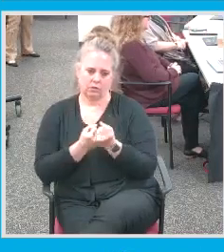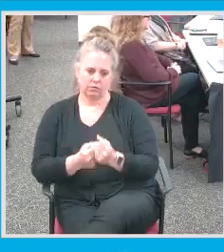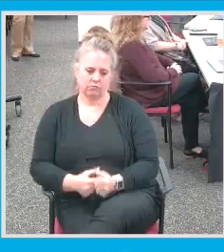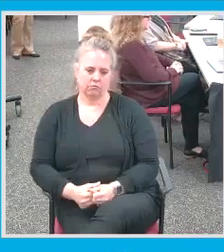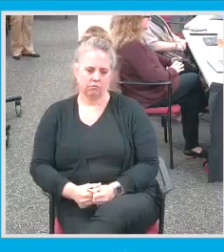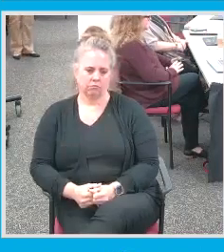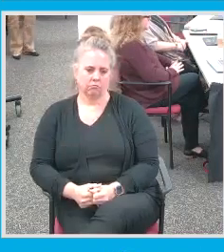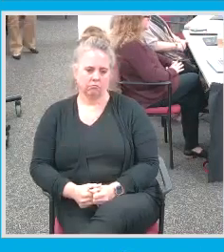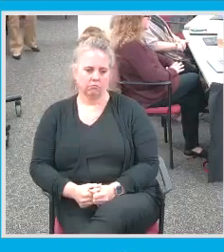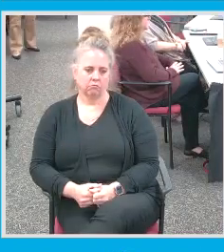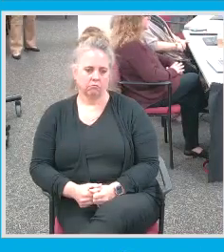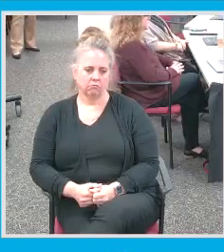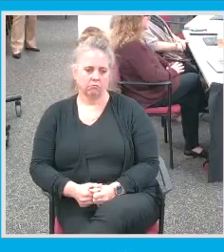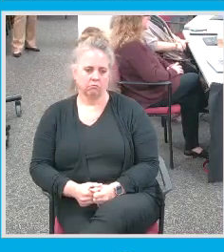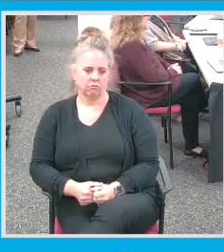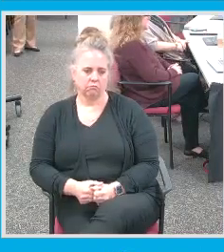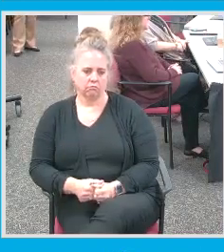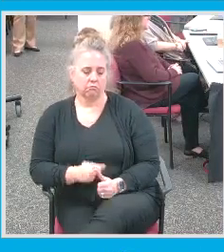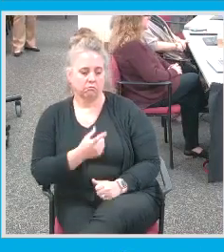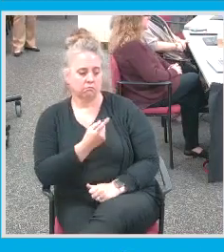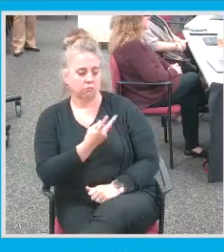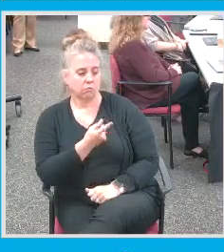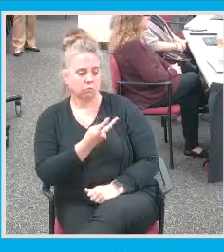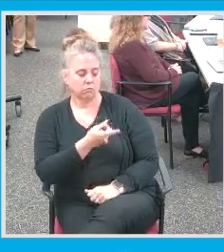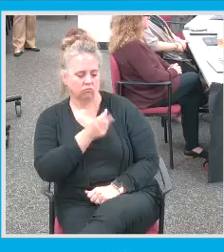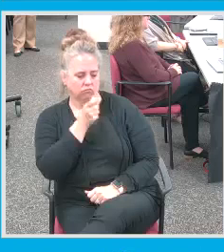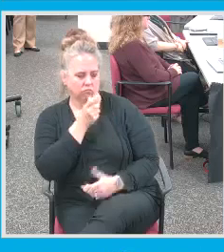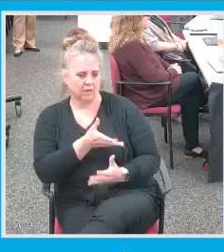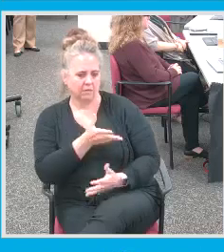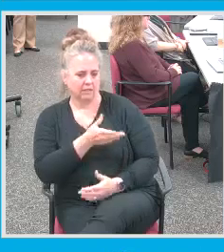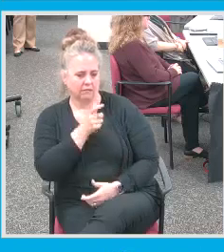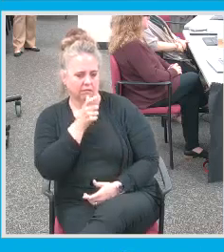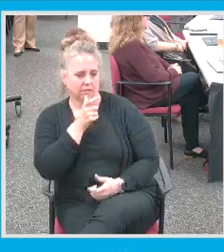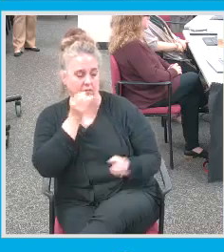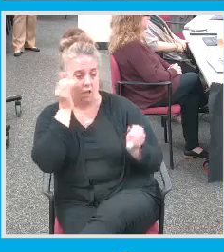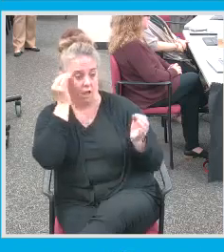night. And they start to really get into that situation of,